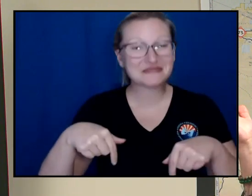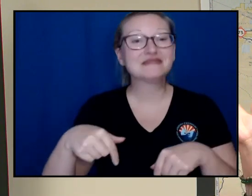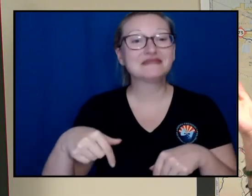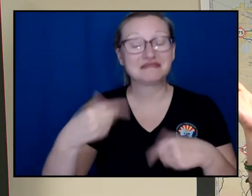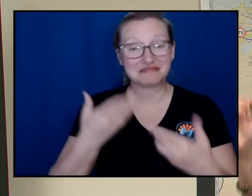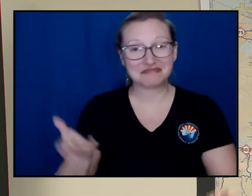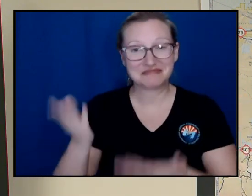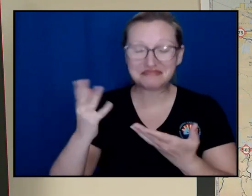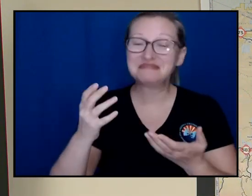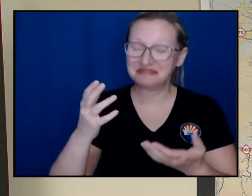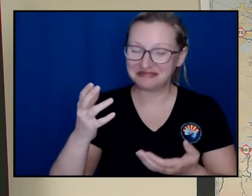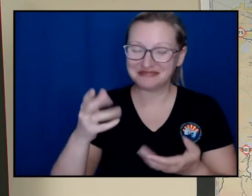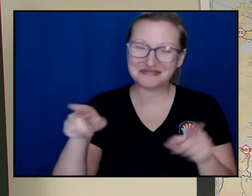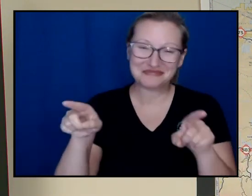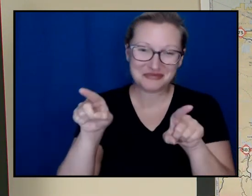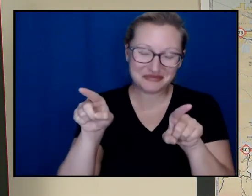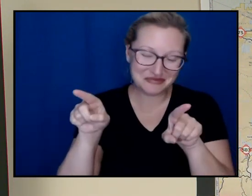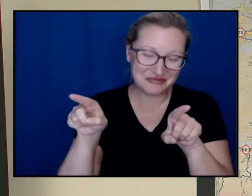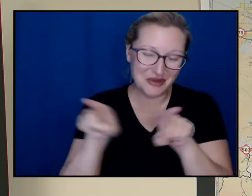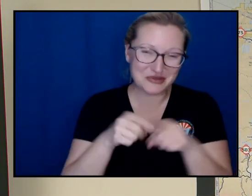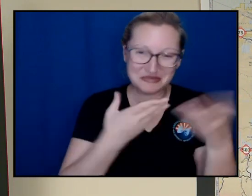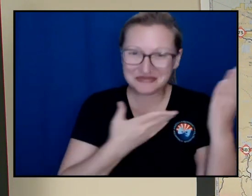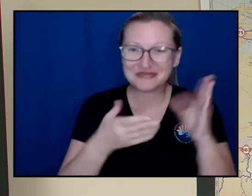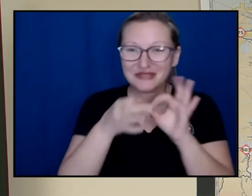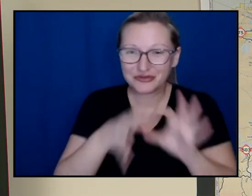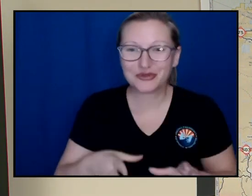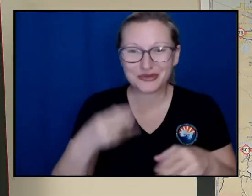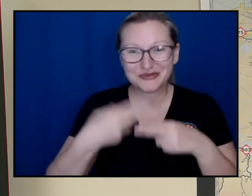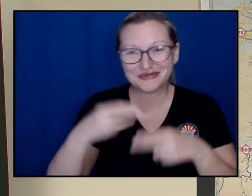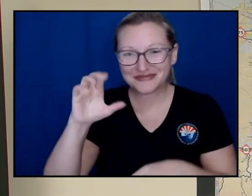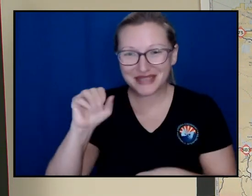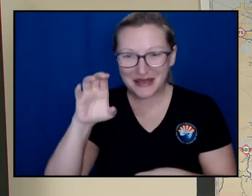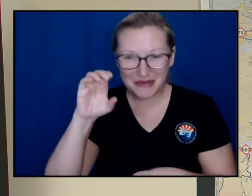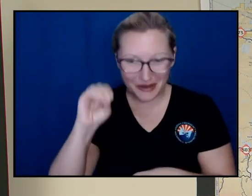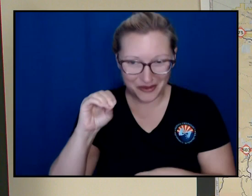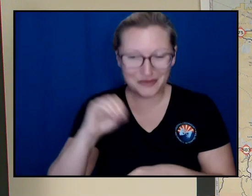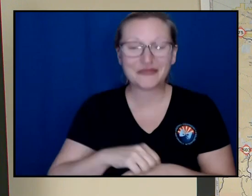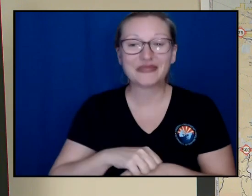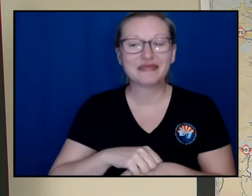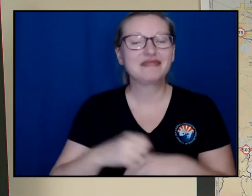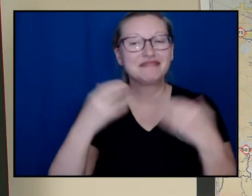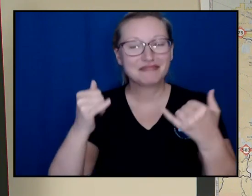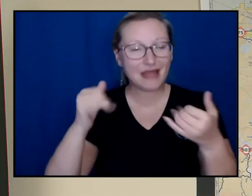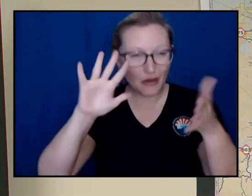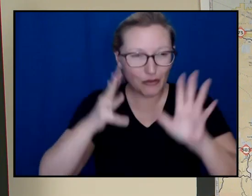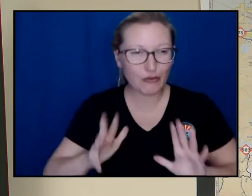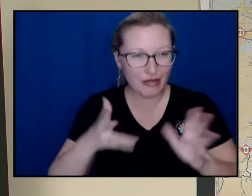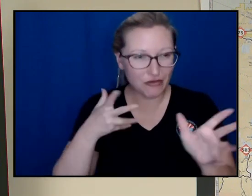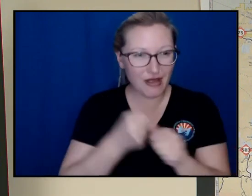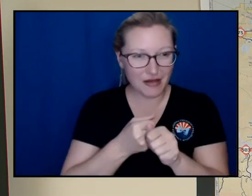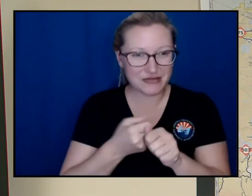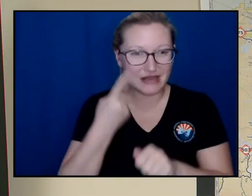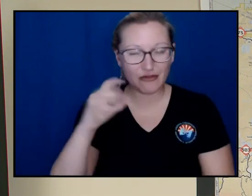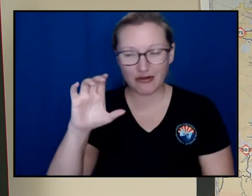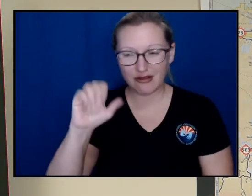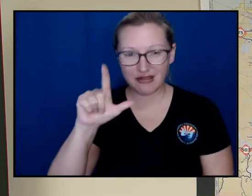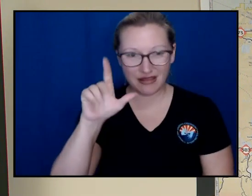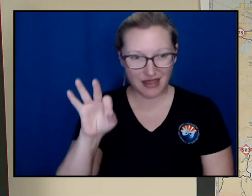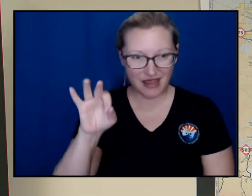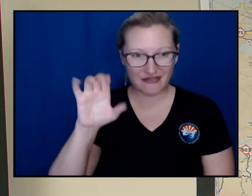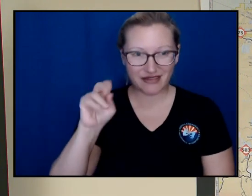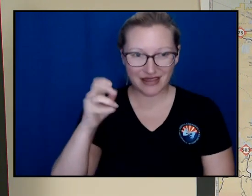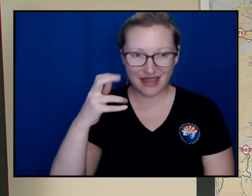Cameo, Sign Language Interpreter, to give you a weather update for the Calf Canyon fire for Tuesday, August